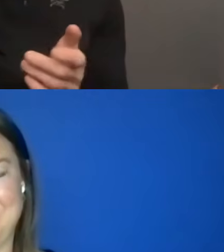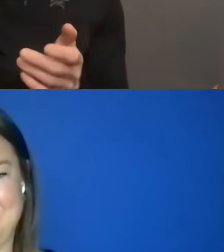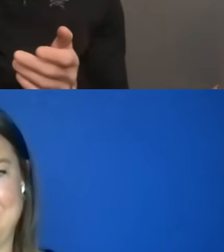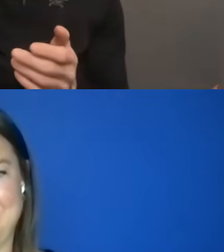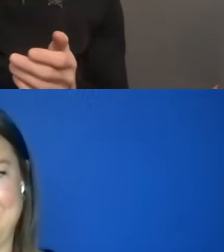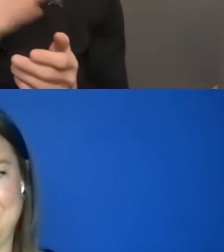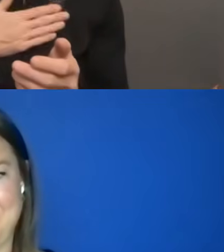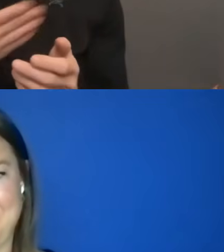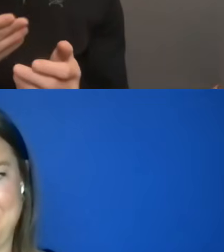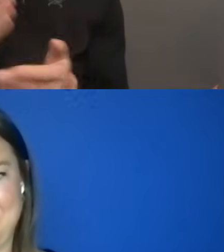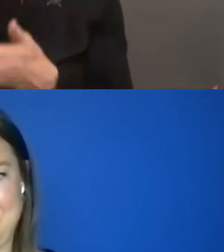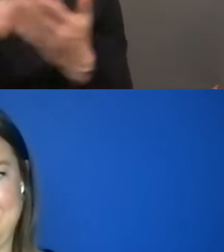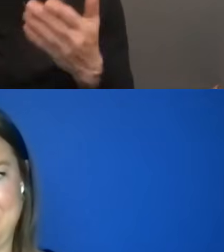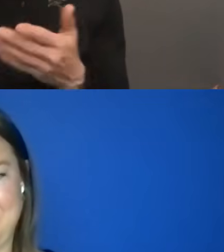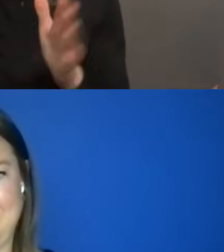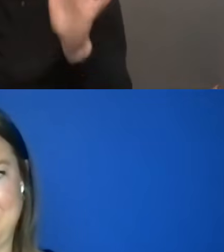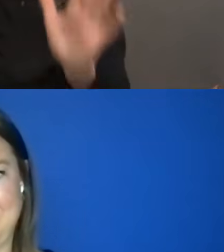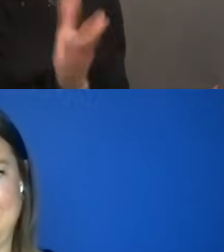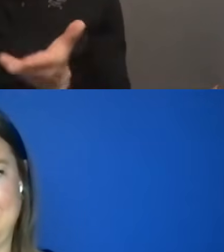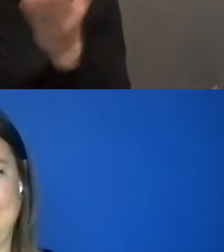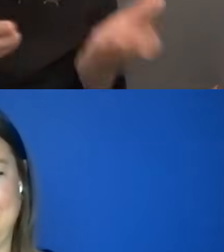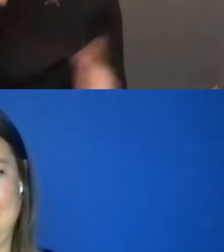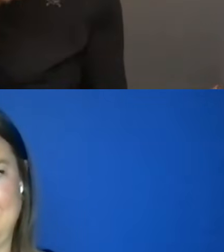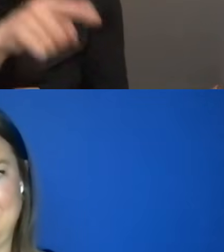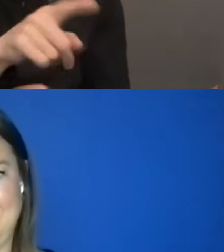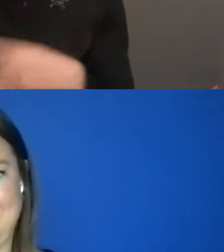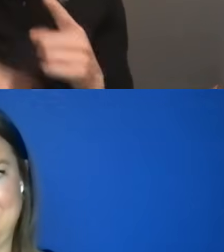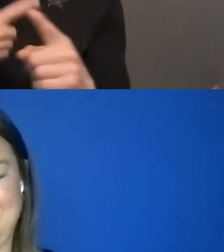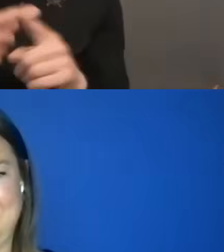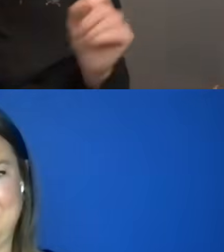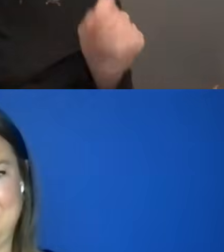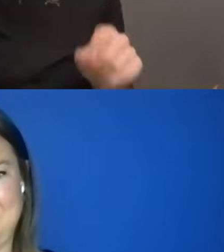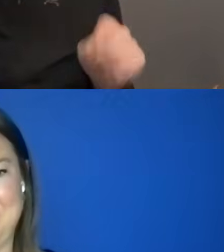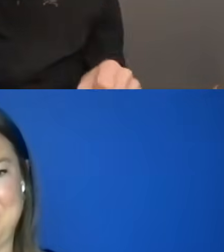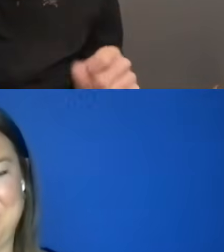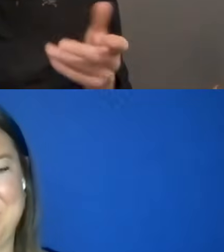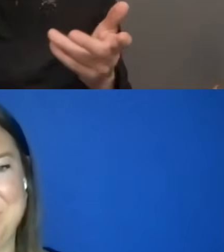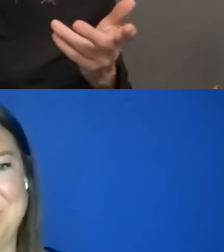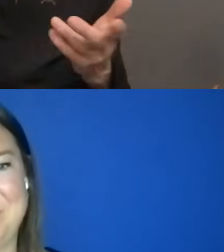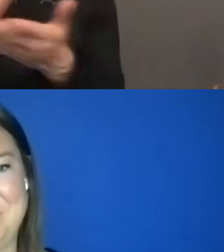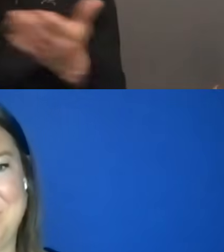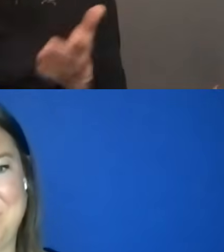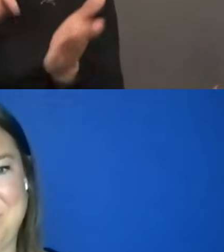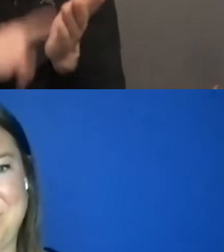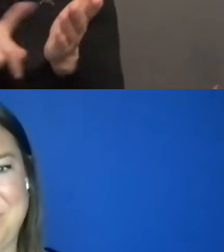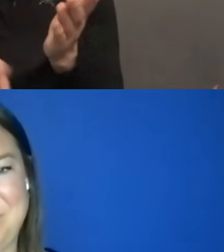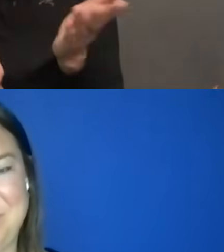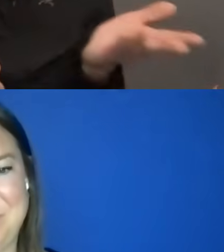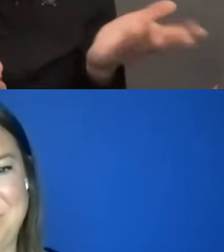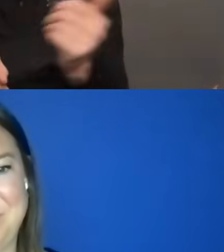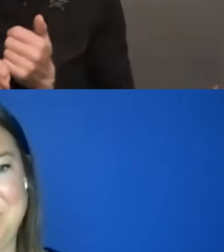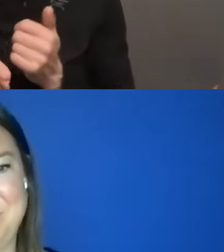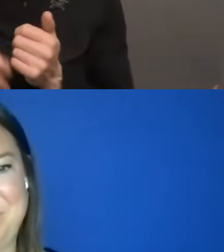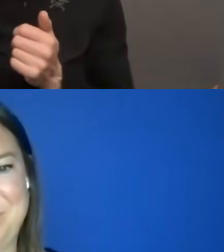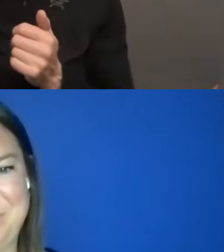willing to, some of you had some great suggestions for her about possibilities of things to look into. So